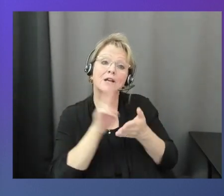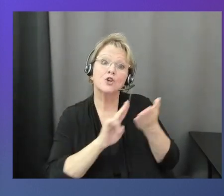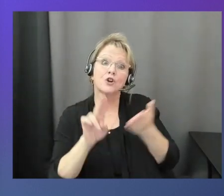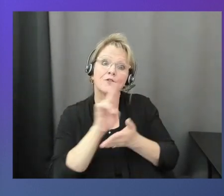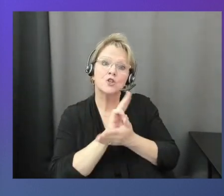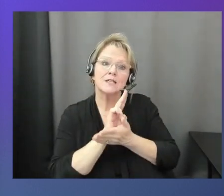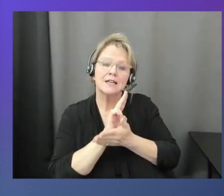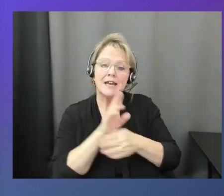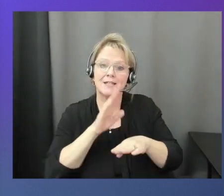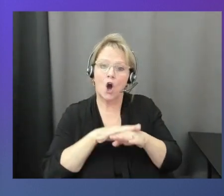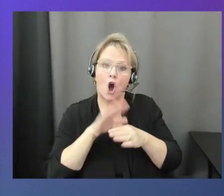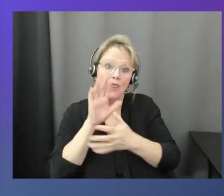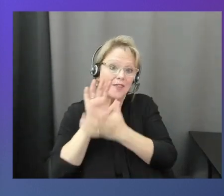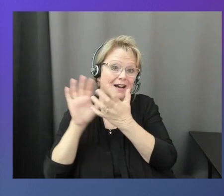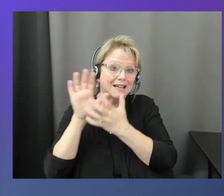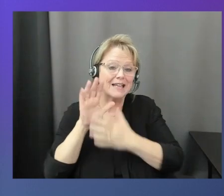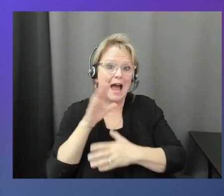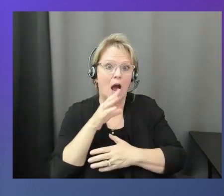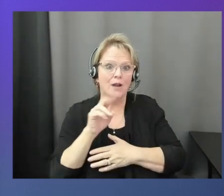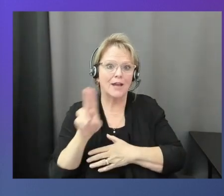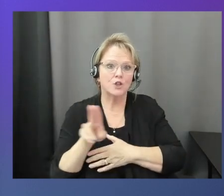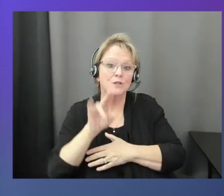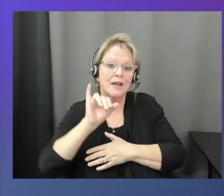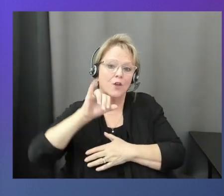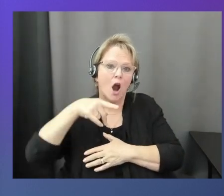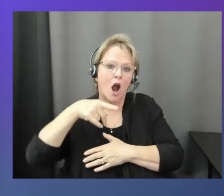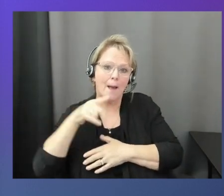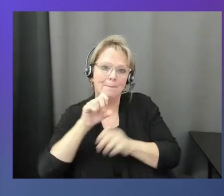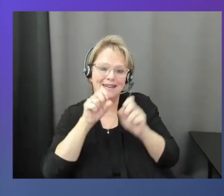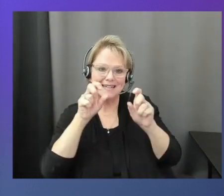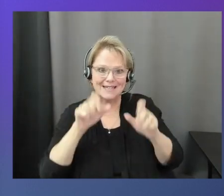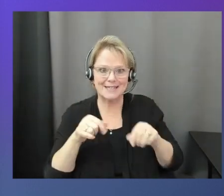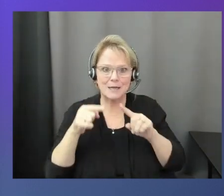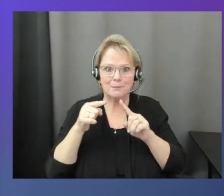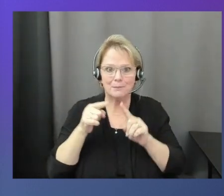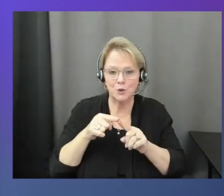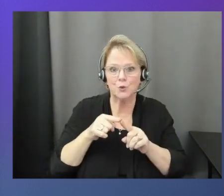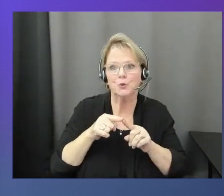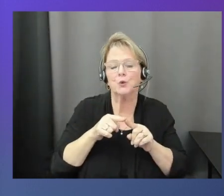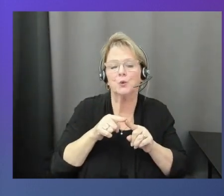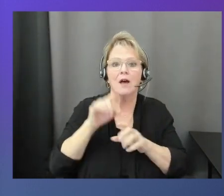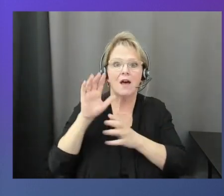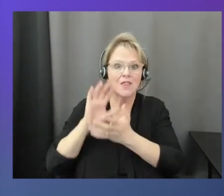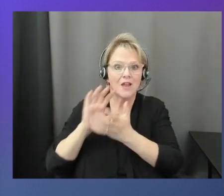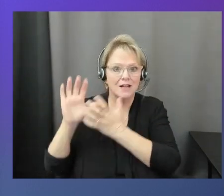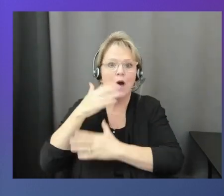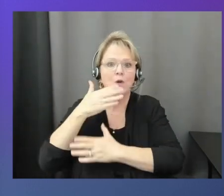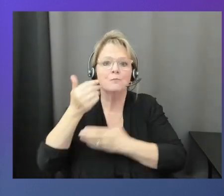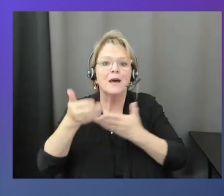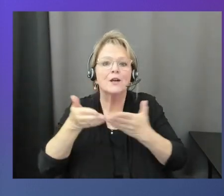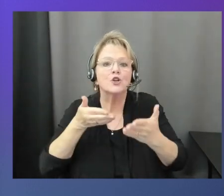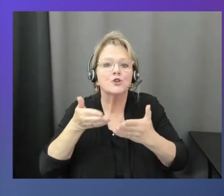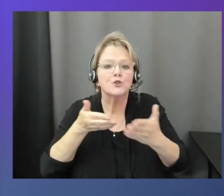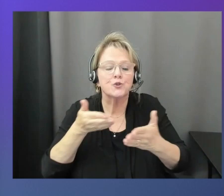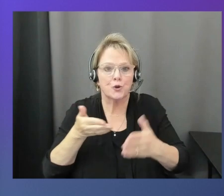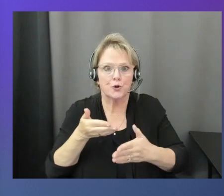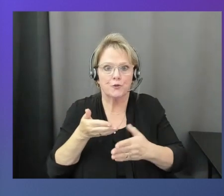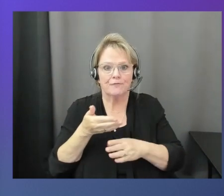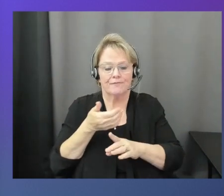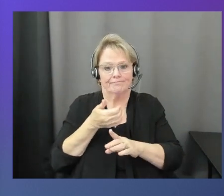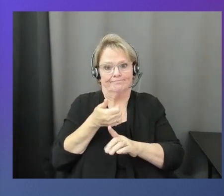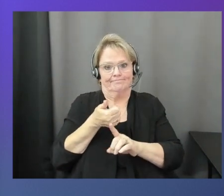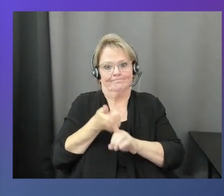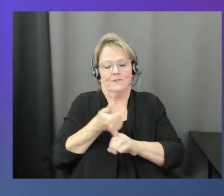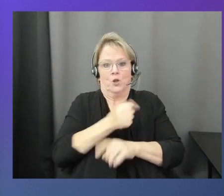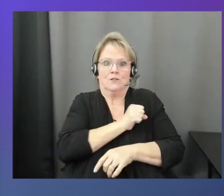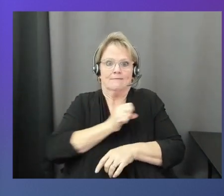journey, taking their IT system from on-premises to the cloud to better serve their staff and students and other customers. Now,